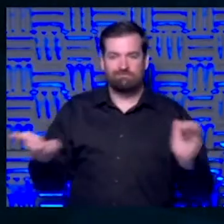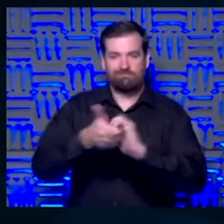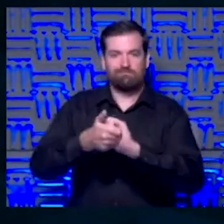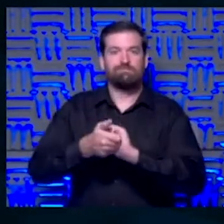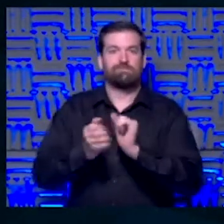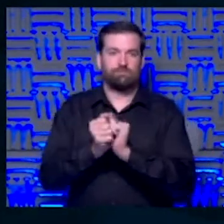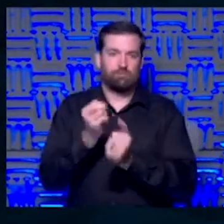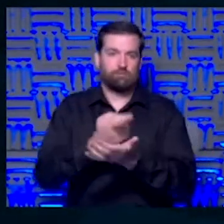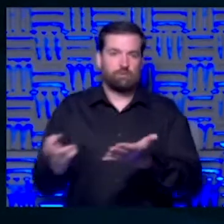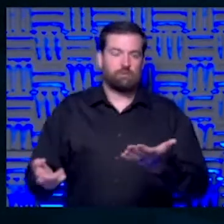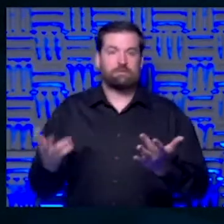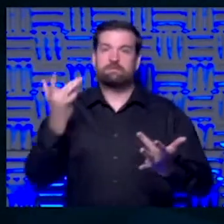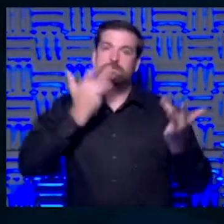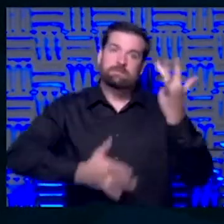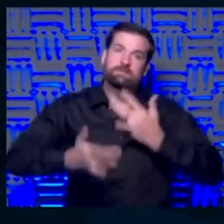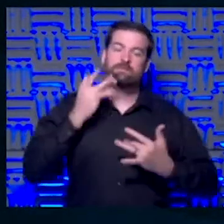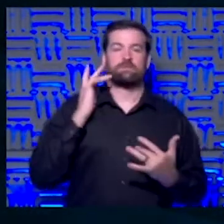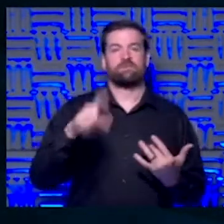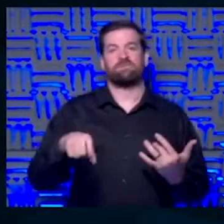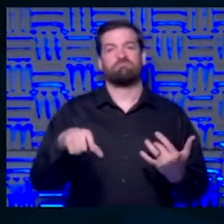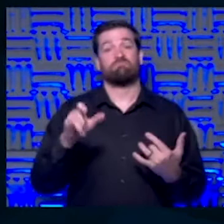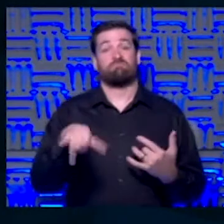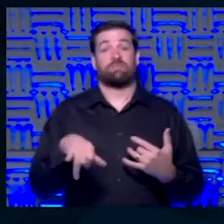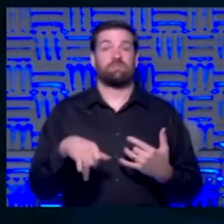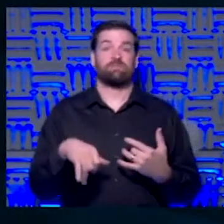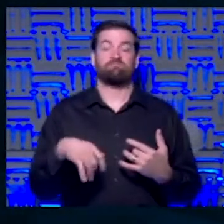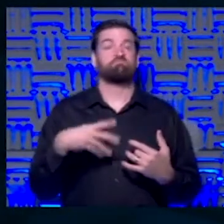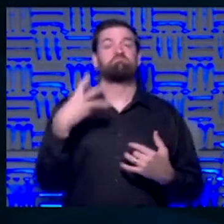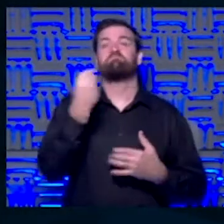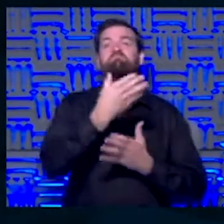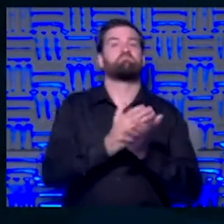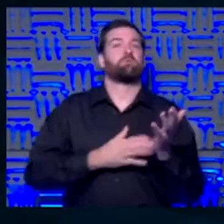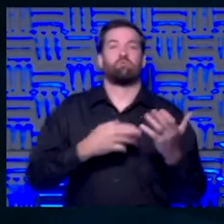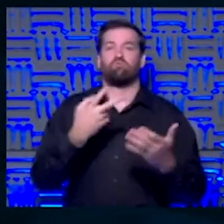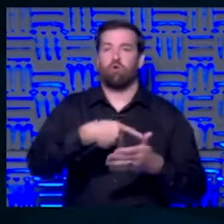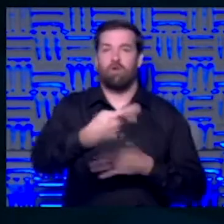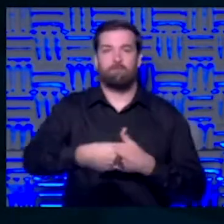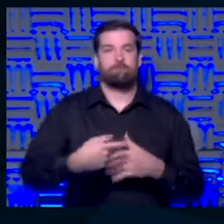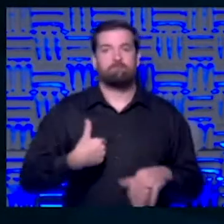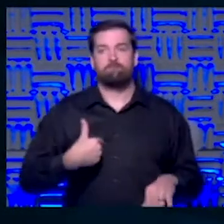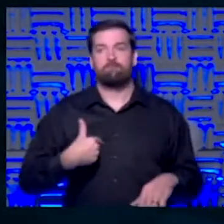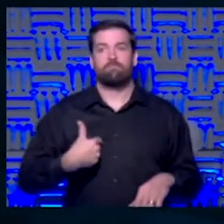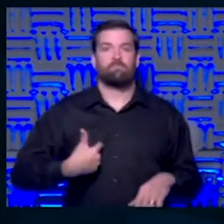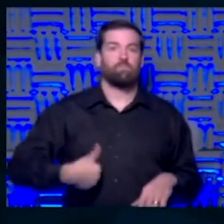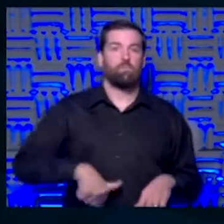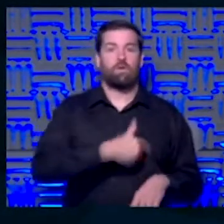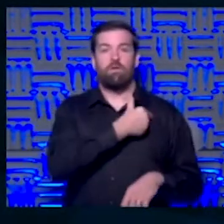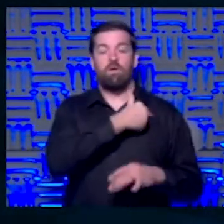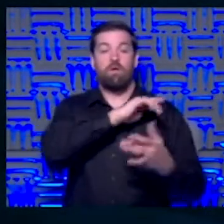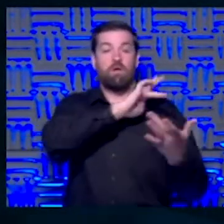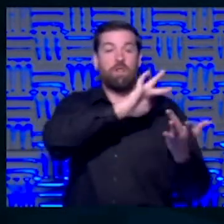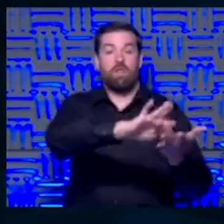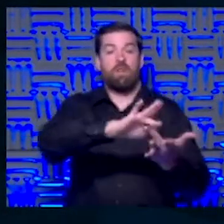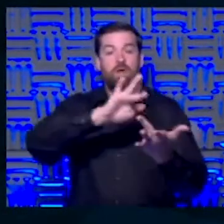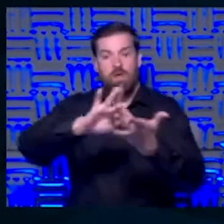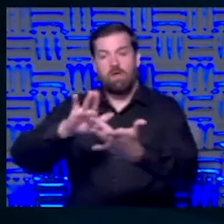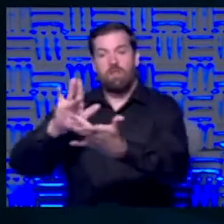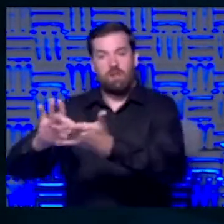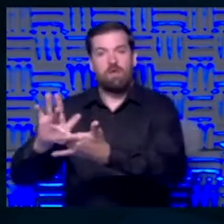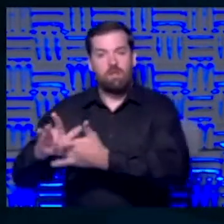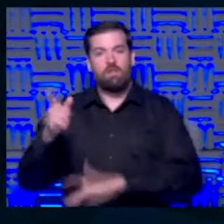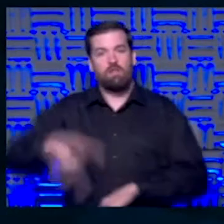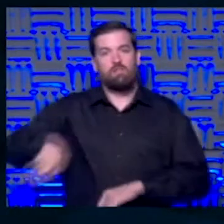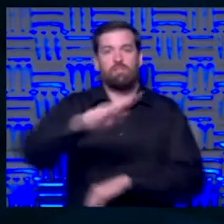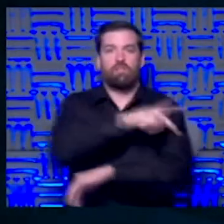so desperately need. And that's, I think, one of the beauties about this program is that we are reaching out to those